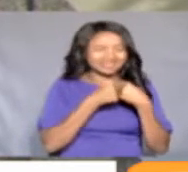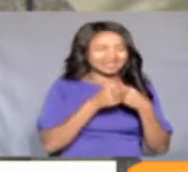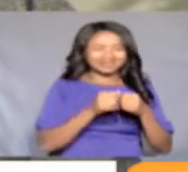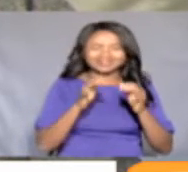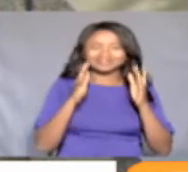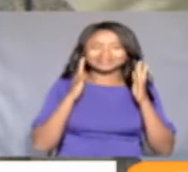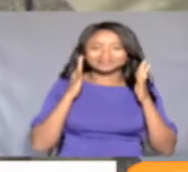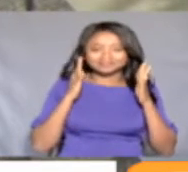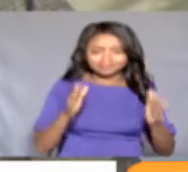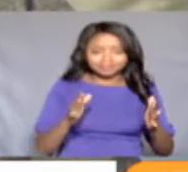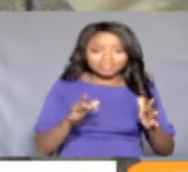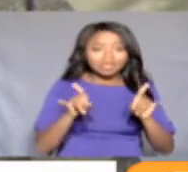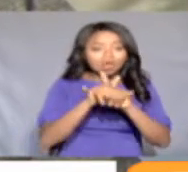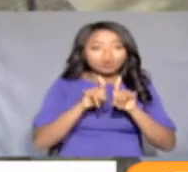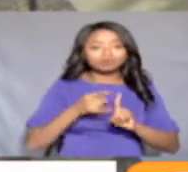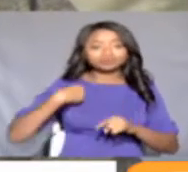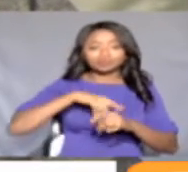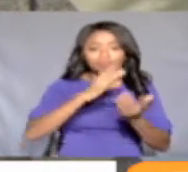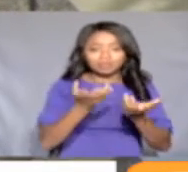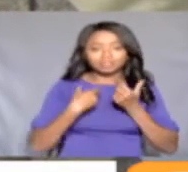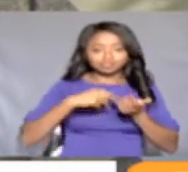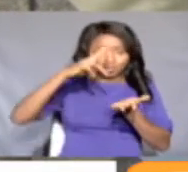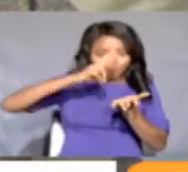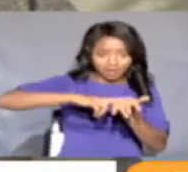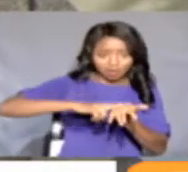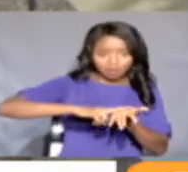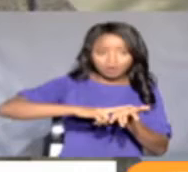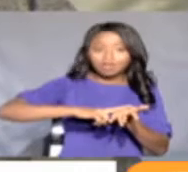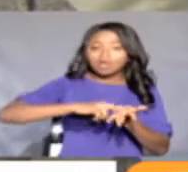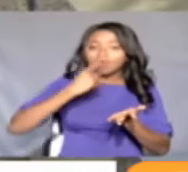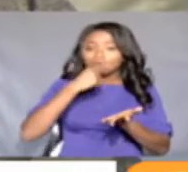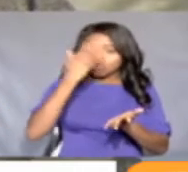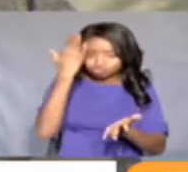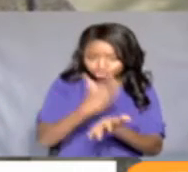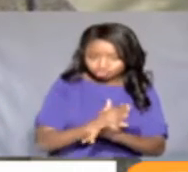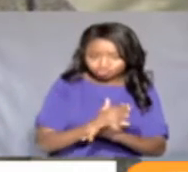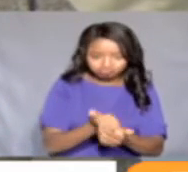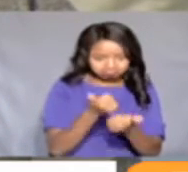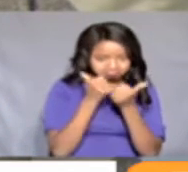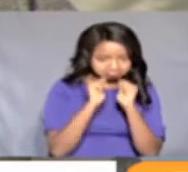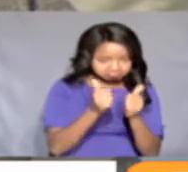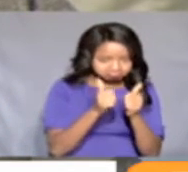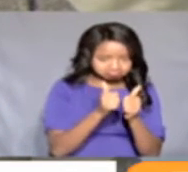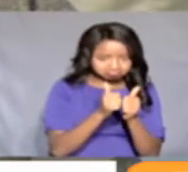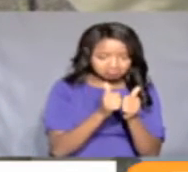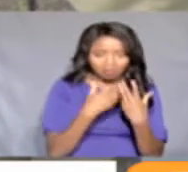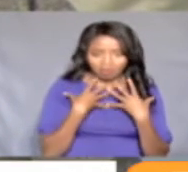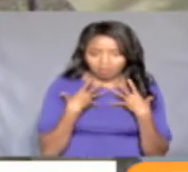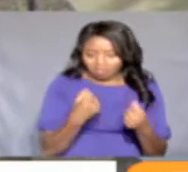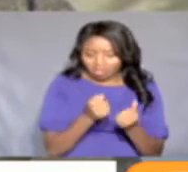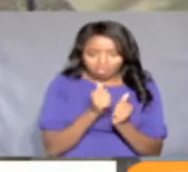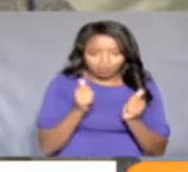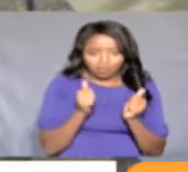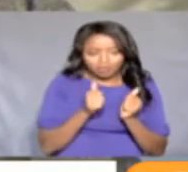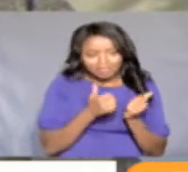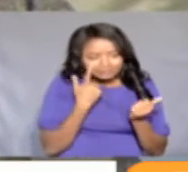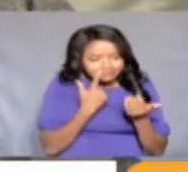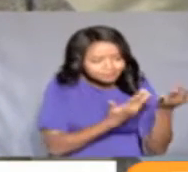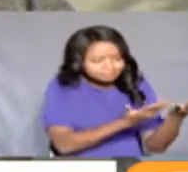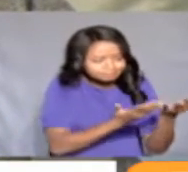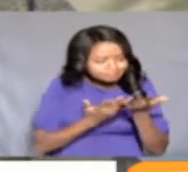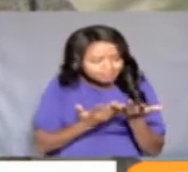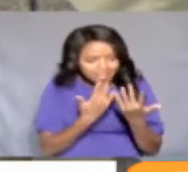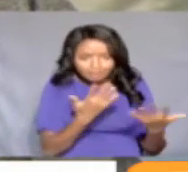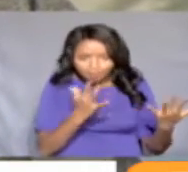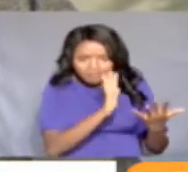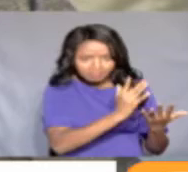document who are real traditional healers, verify their products through